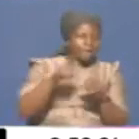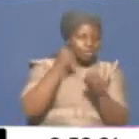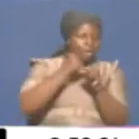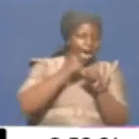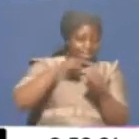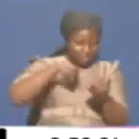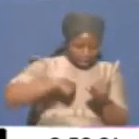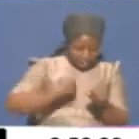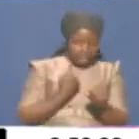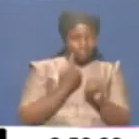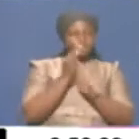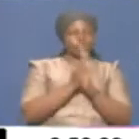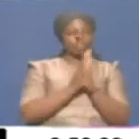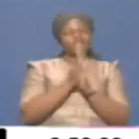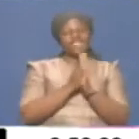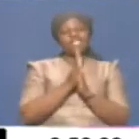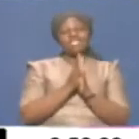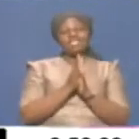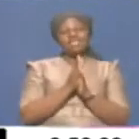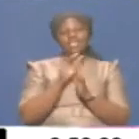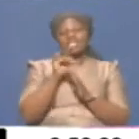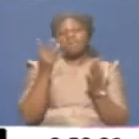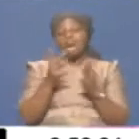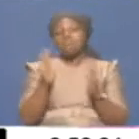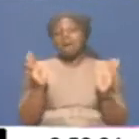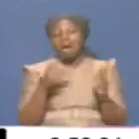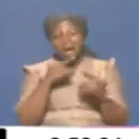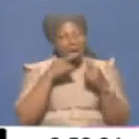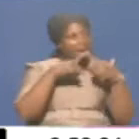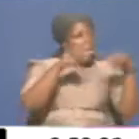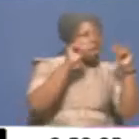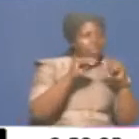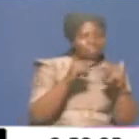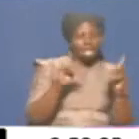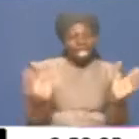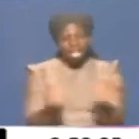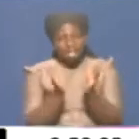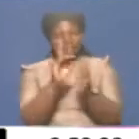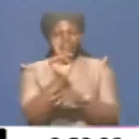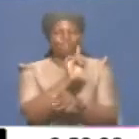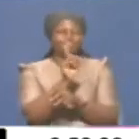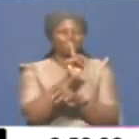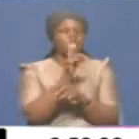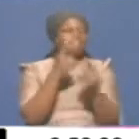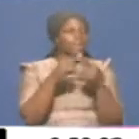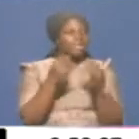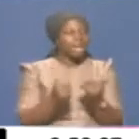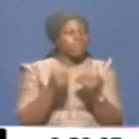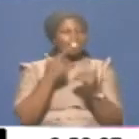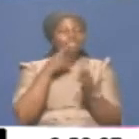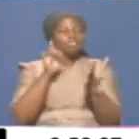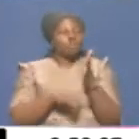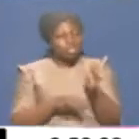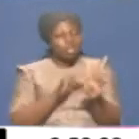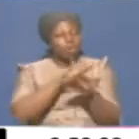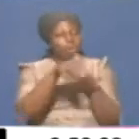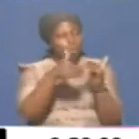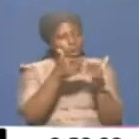unambiwa. Hii shono hile tunasemaga... Wachana nasemaga, everybody for himself, God for us